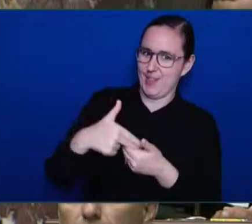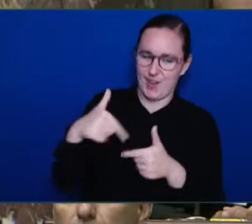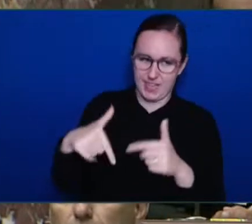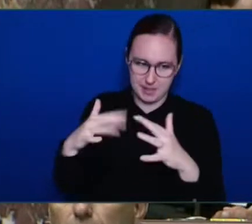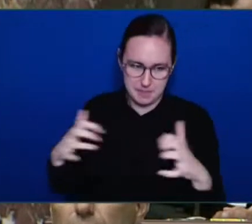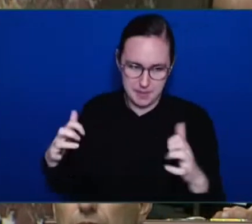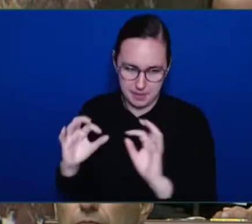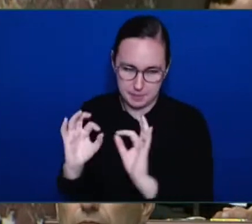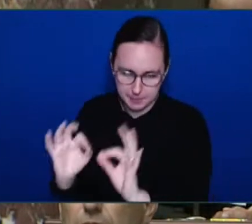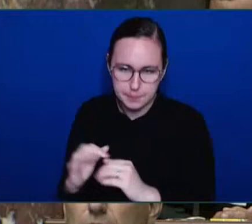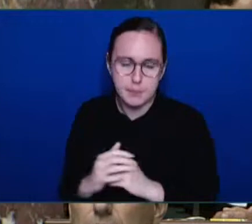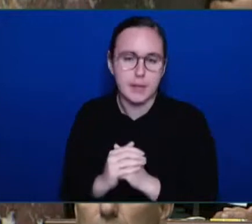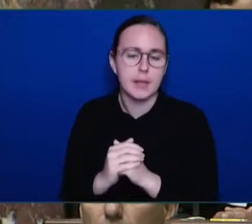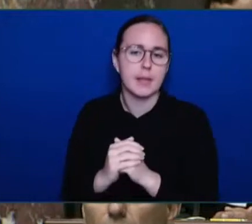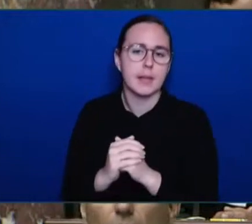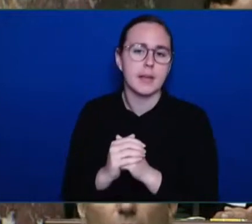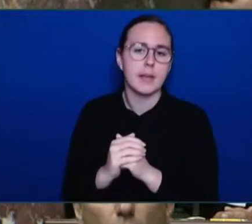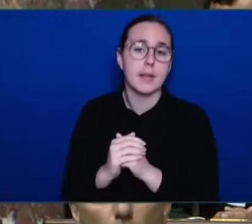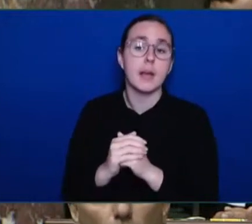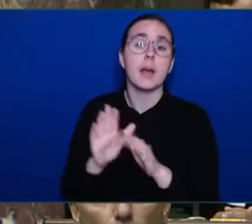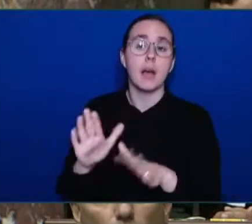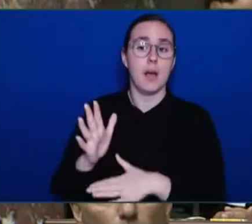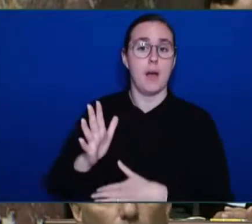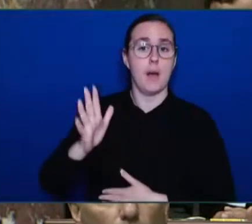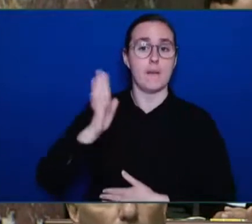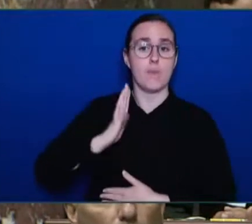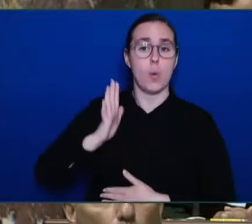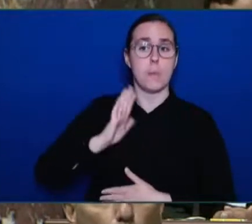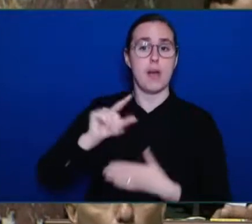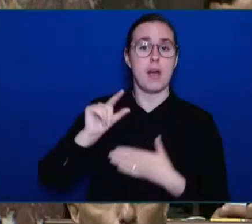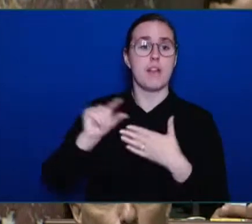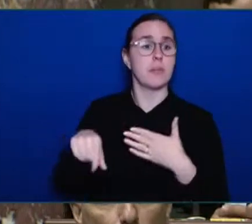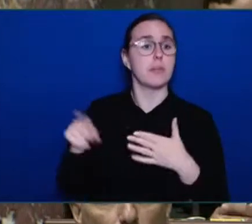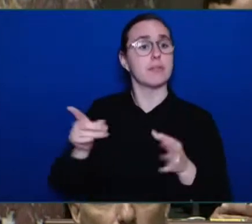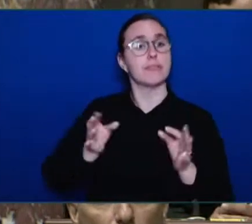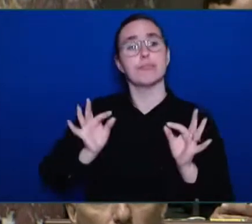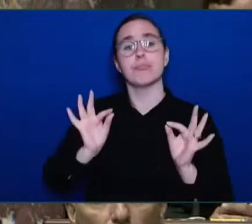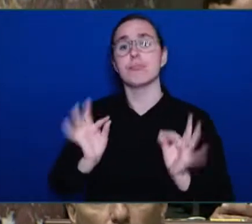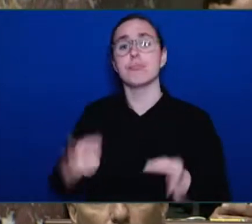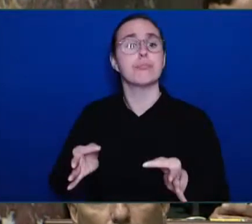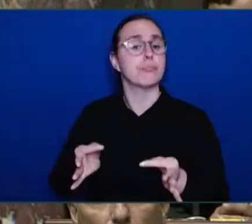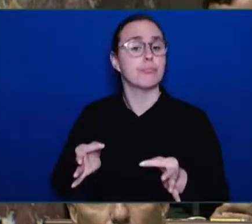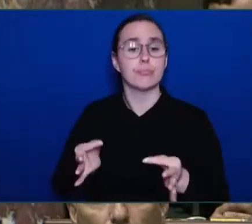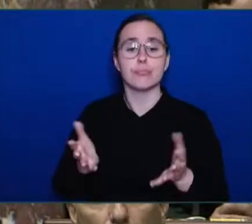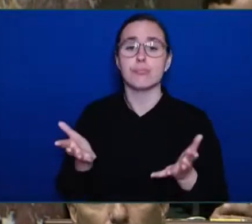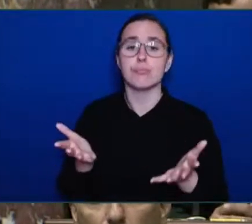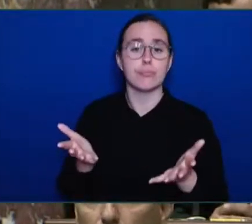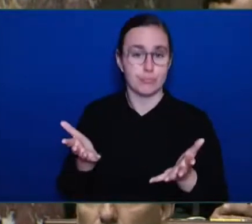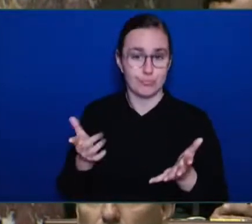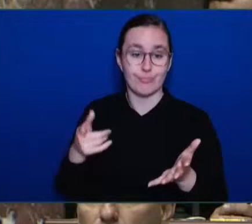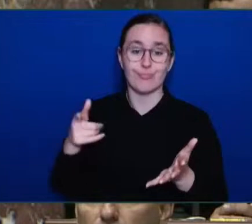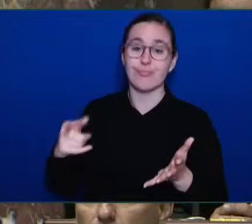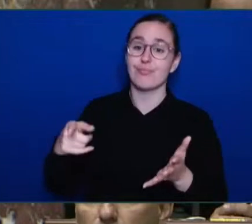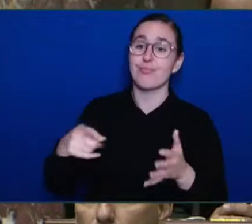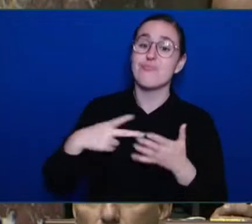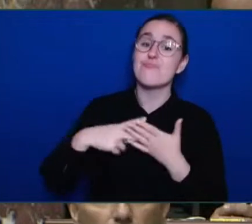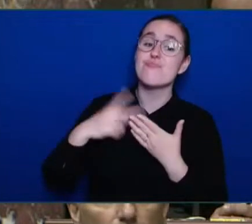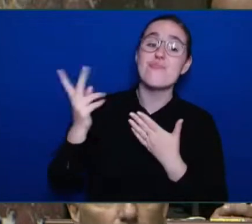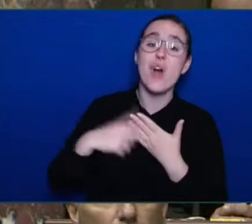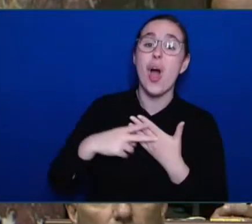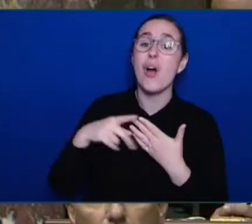called the Repeat Offender Management Pilot Program. Now, I raise that because over the weekend,